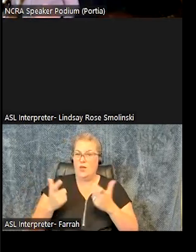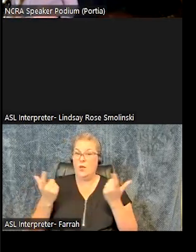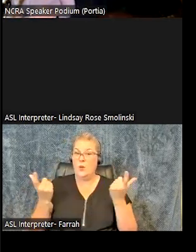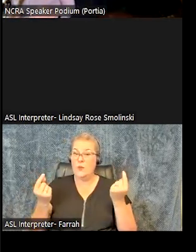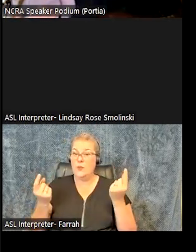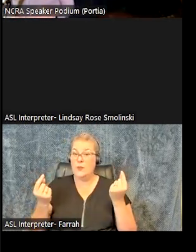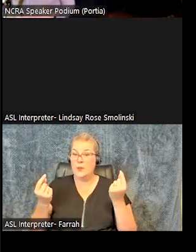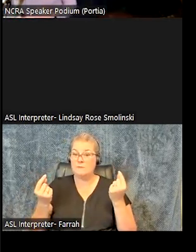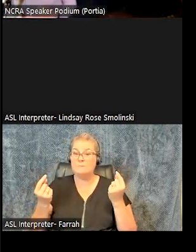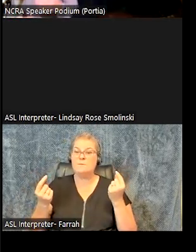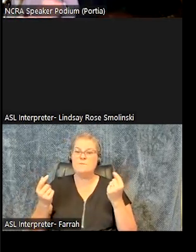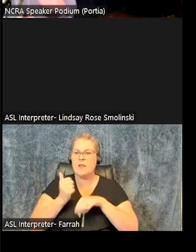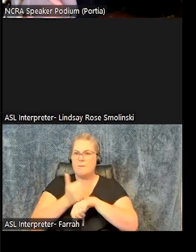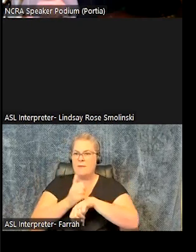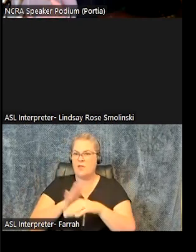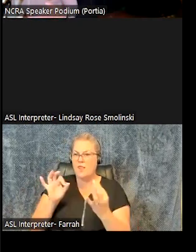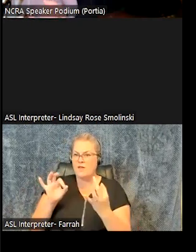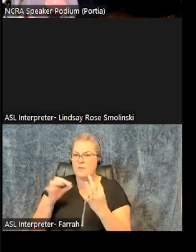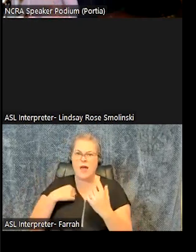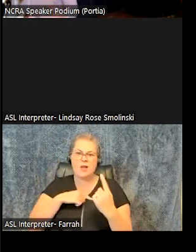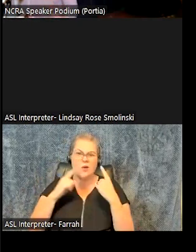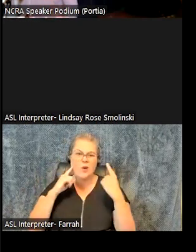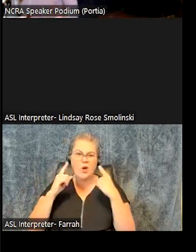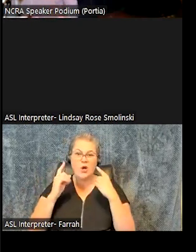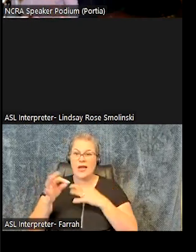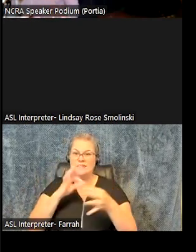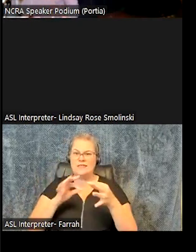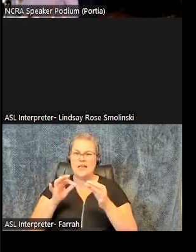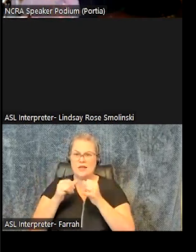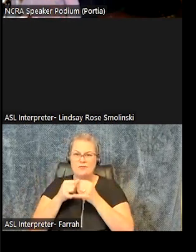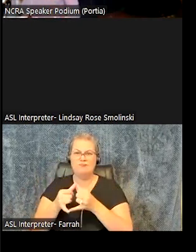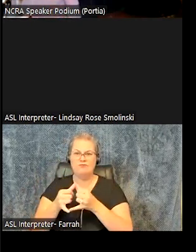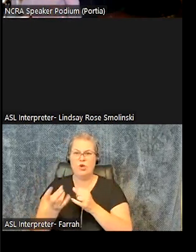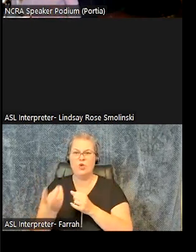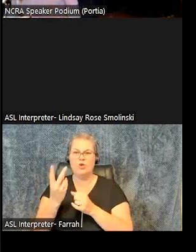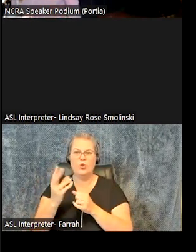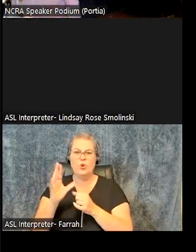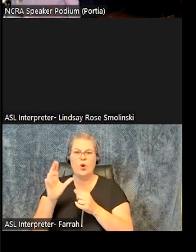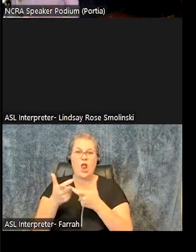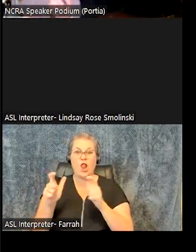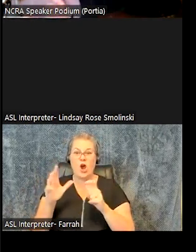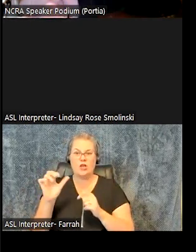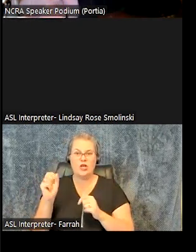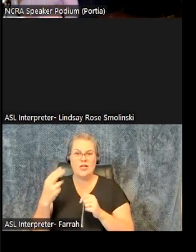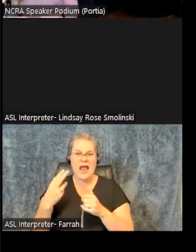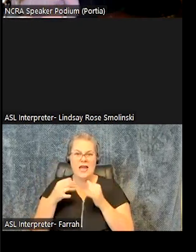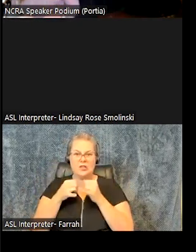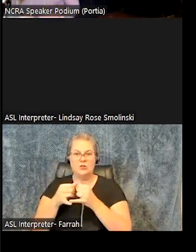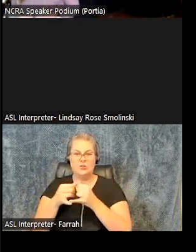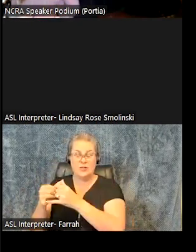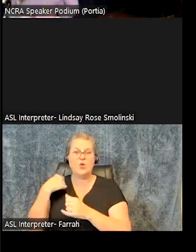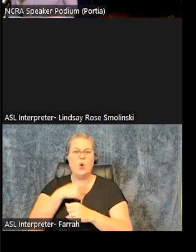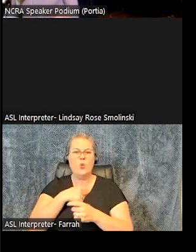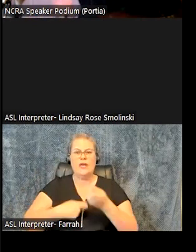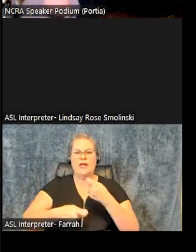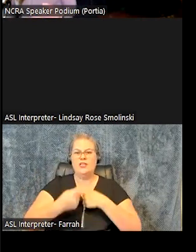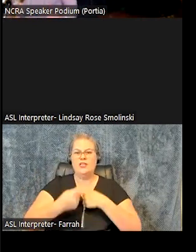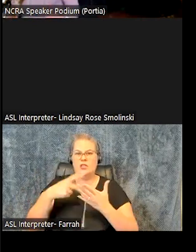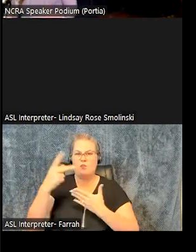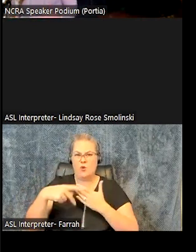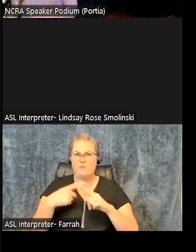on what the feedback that we heard, rather than awarding only two large cash prizes, we changed the program